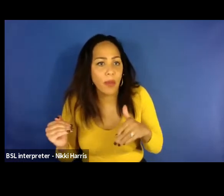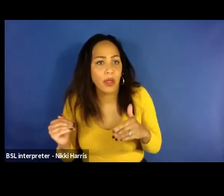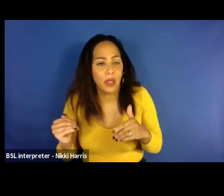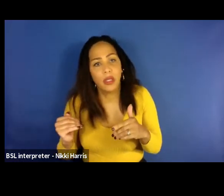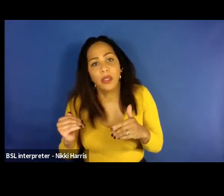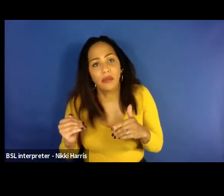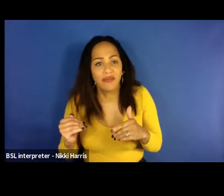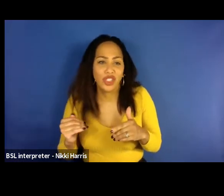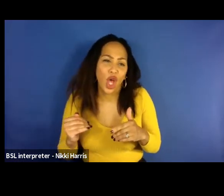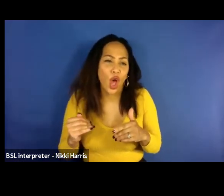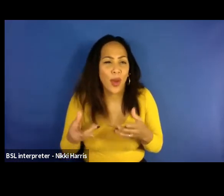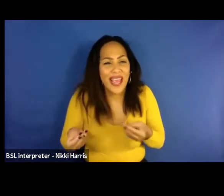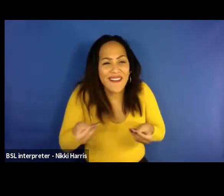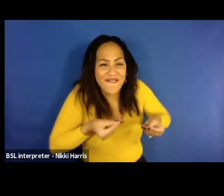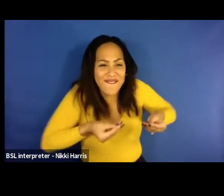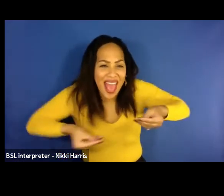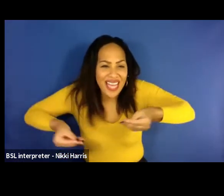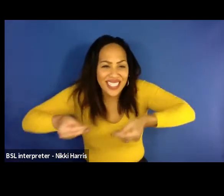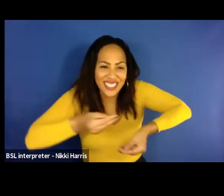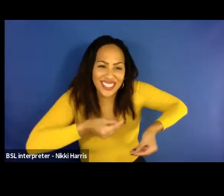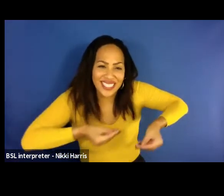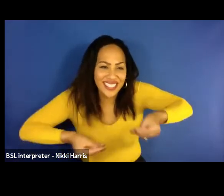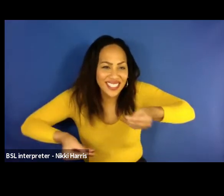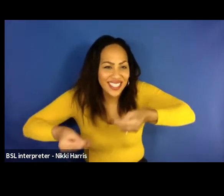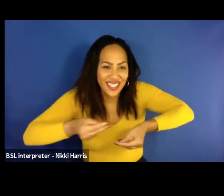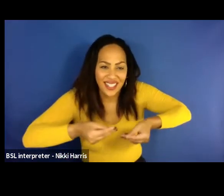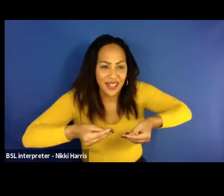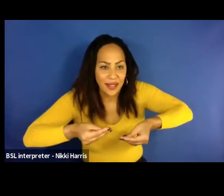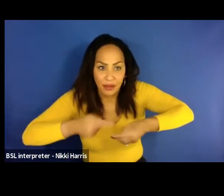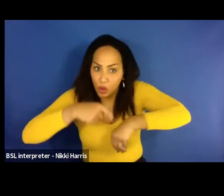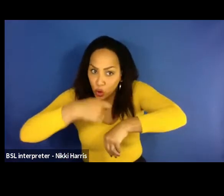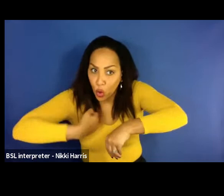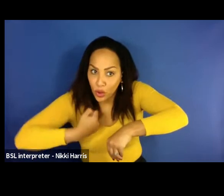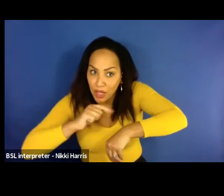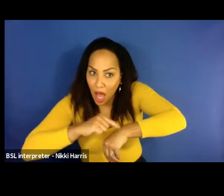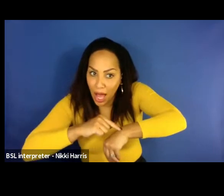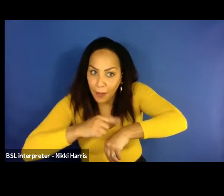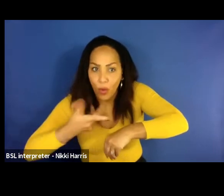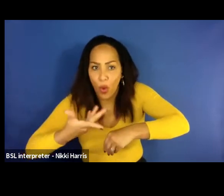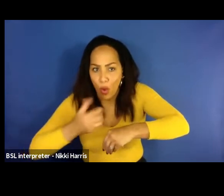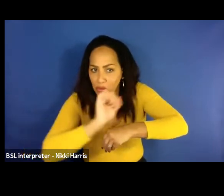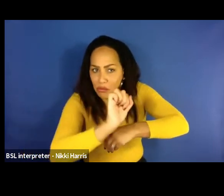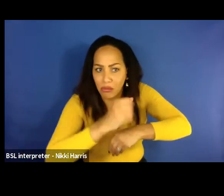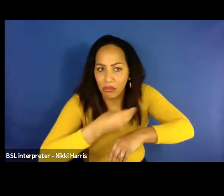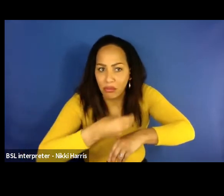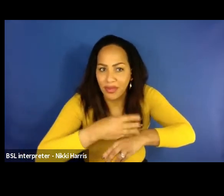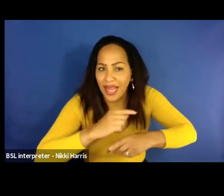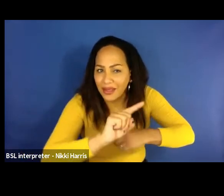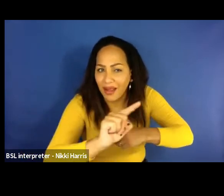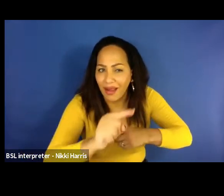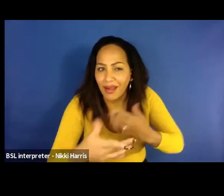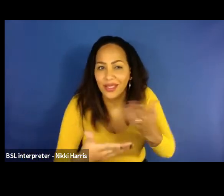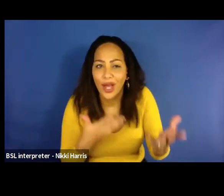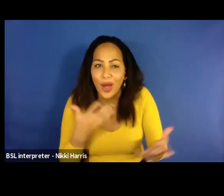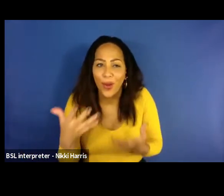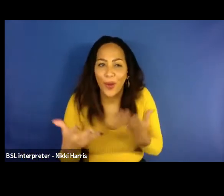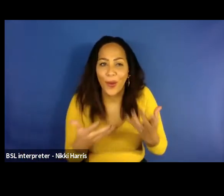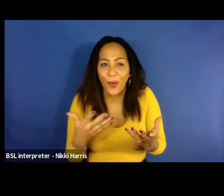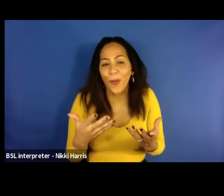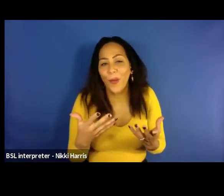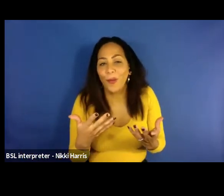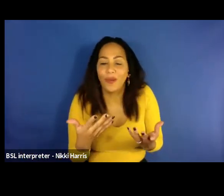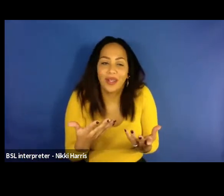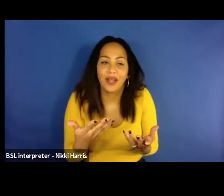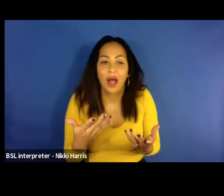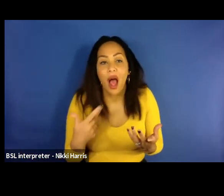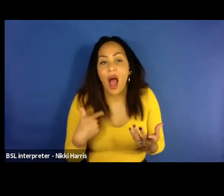just one of many ways in which you can take it further. But here's also another point, right? And this is something which I know from a lot of